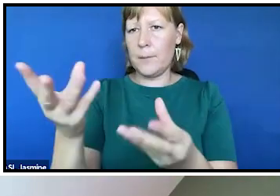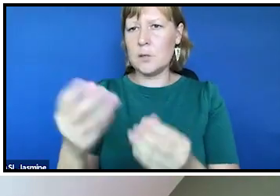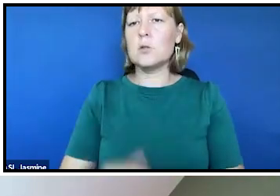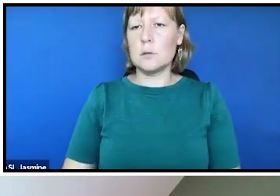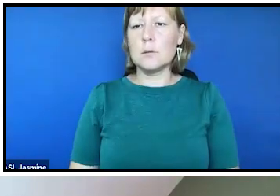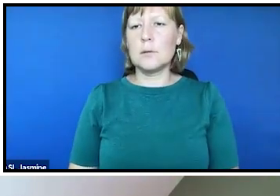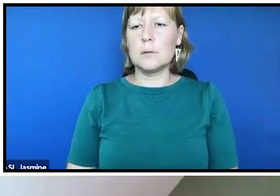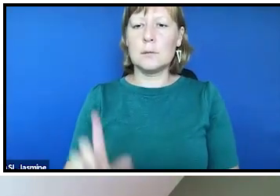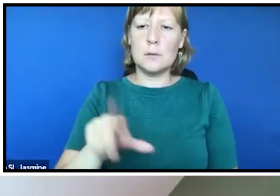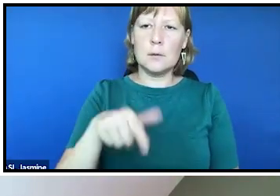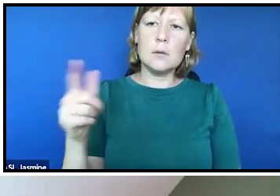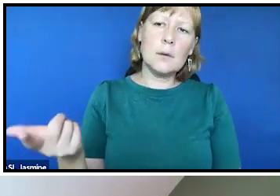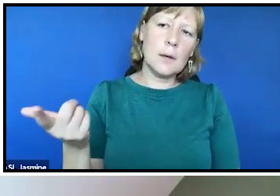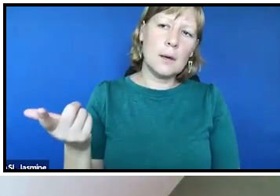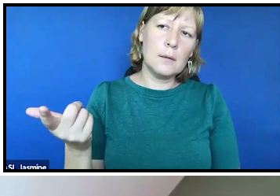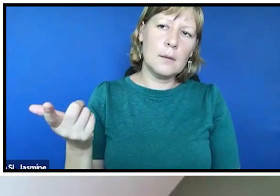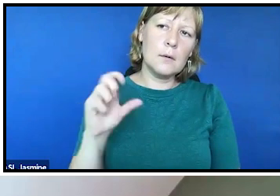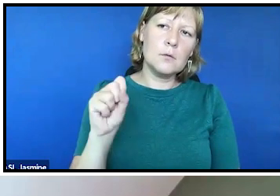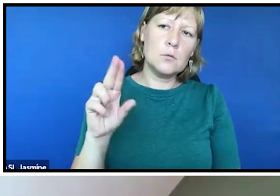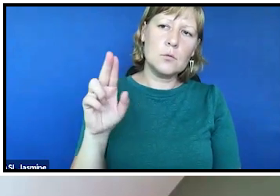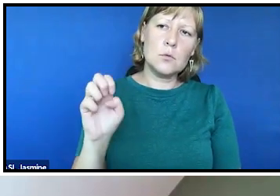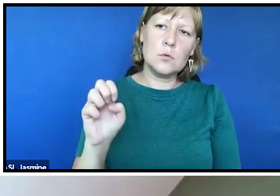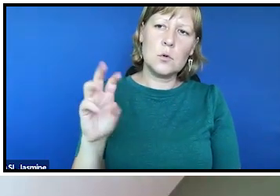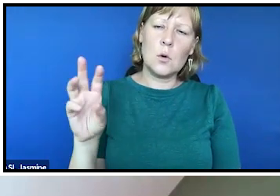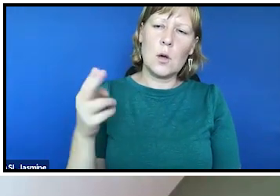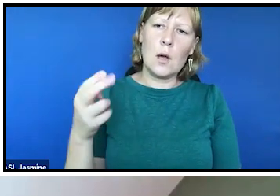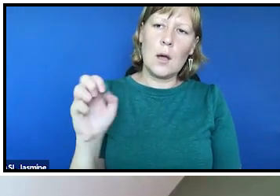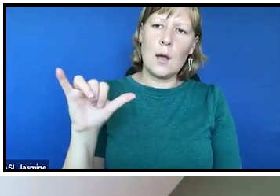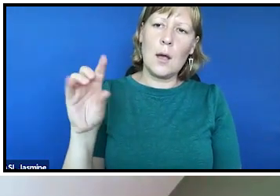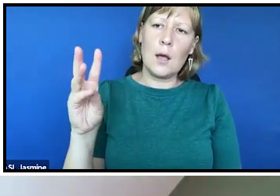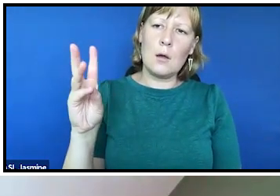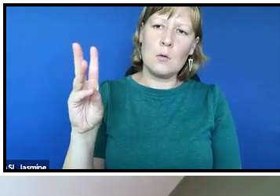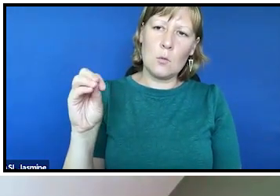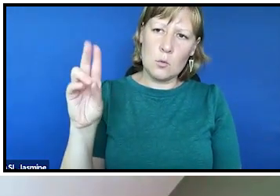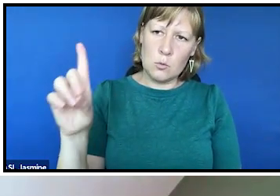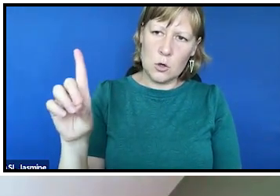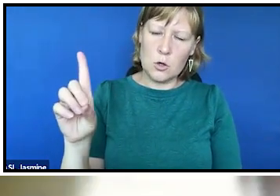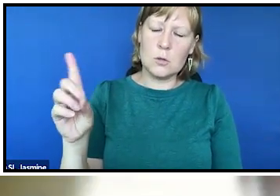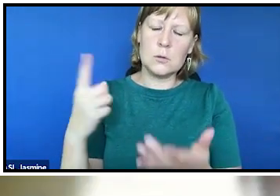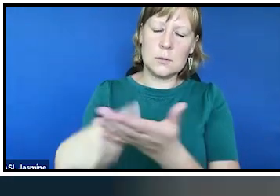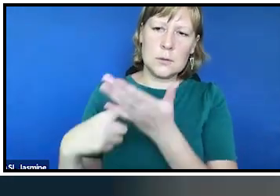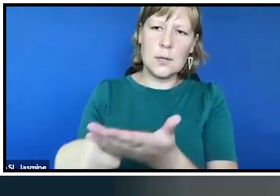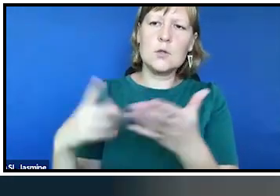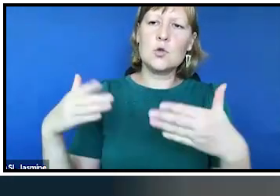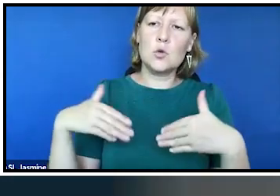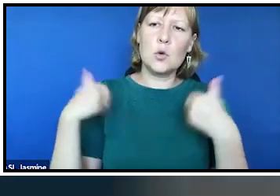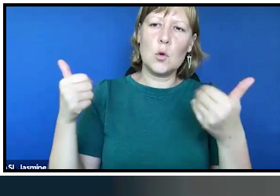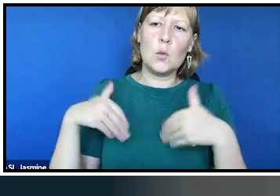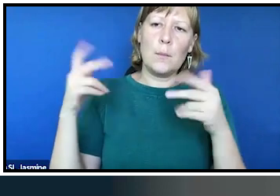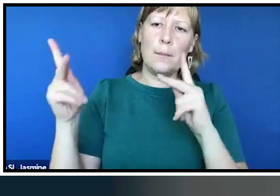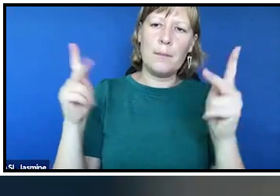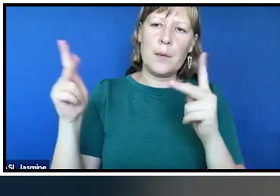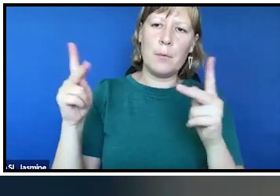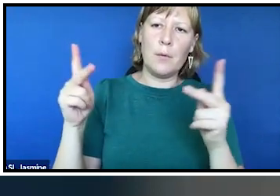Next, I'm going to turn it over to Sue Hayward to talk about youth in transition. Thank you, Heather. Good